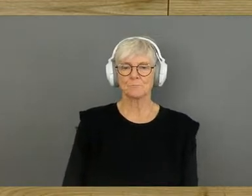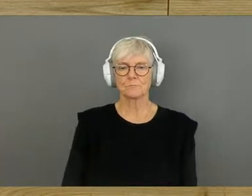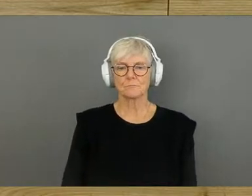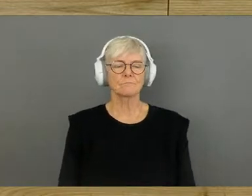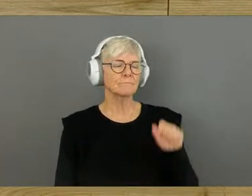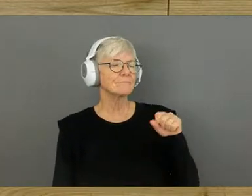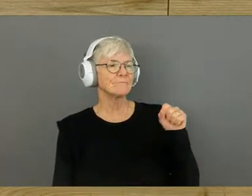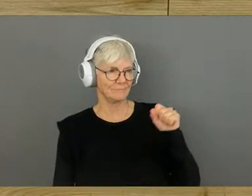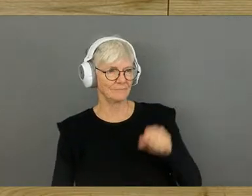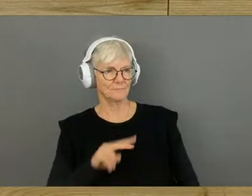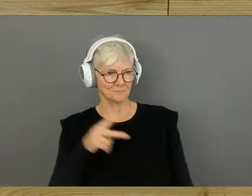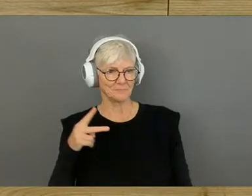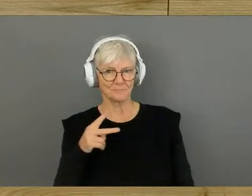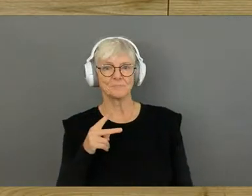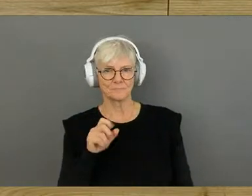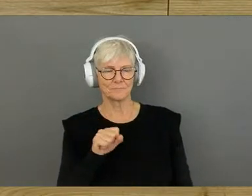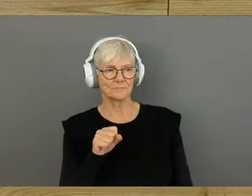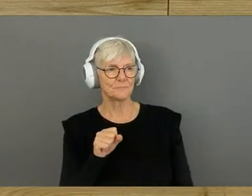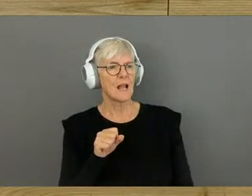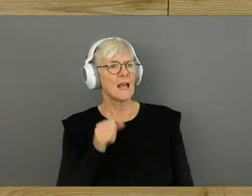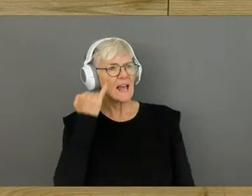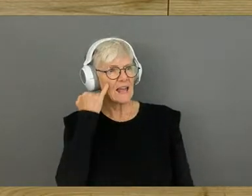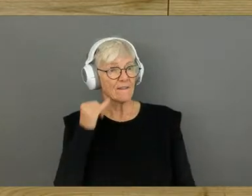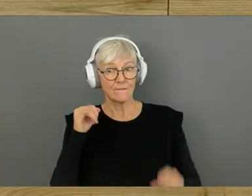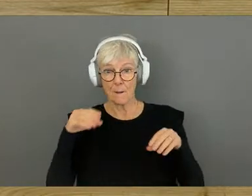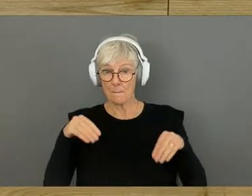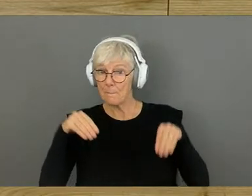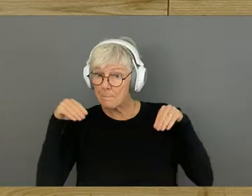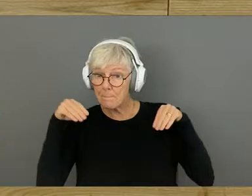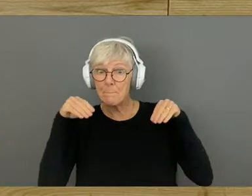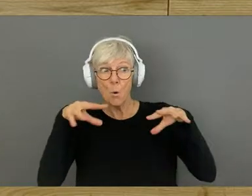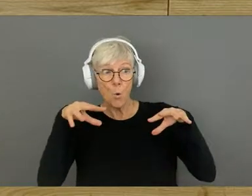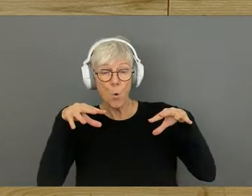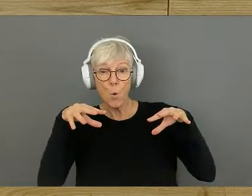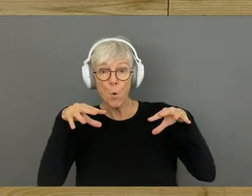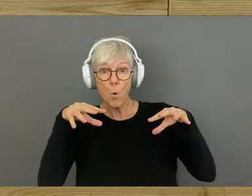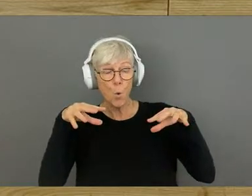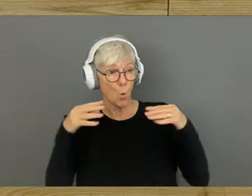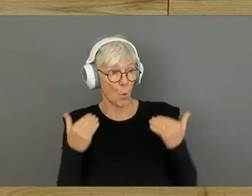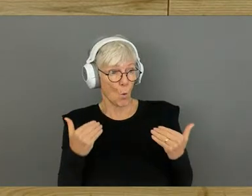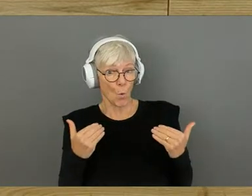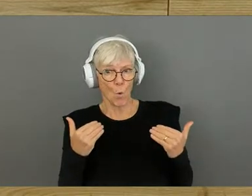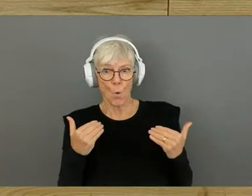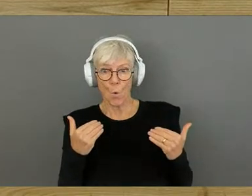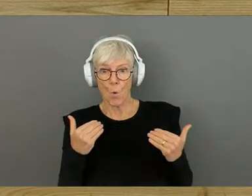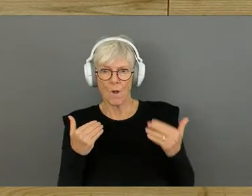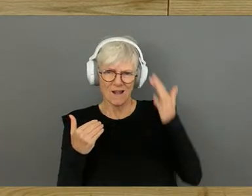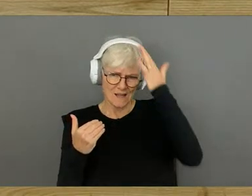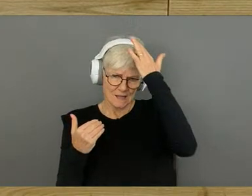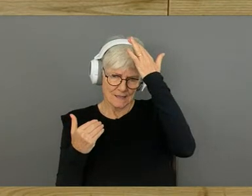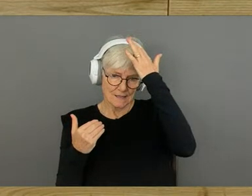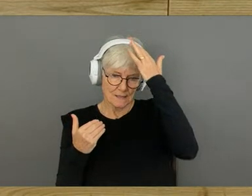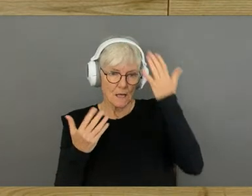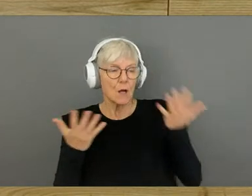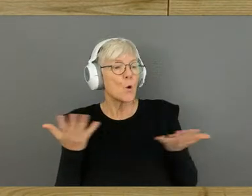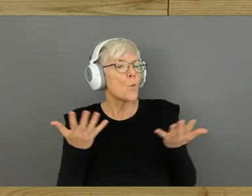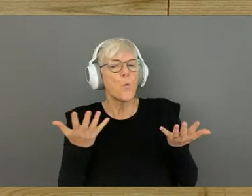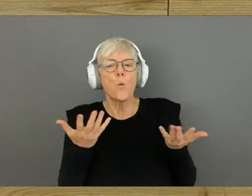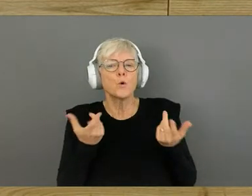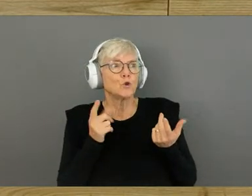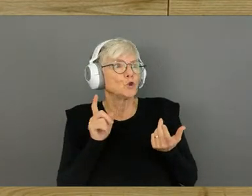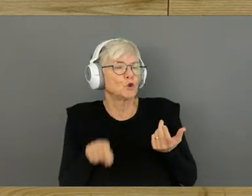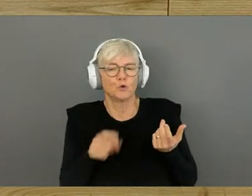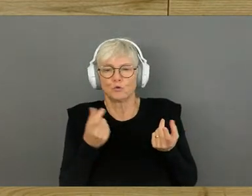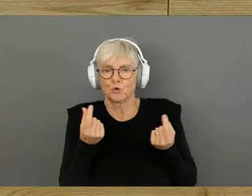For those who have their power back, who are just getting it back, is there any protocol to follow, especially with so